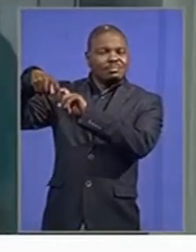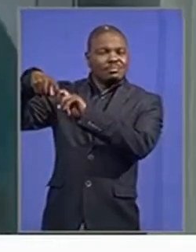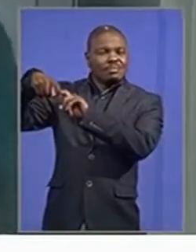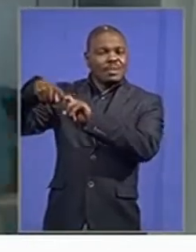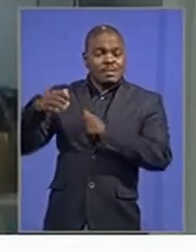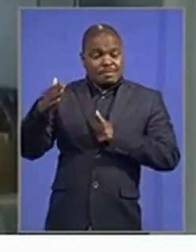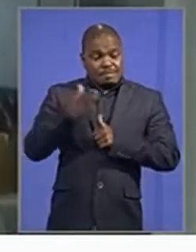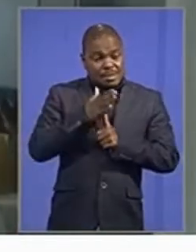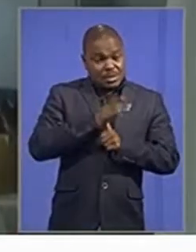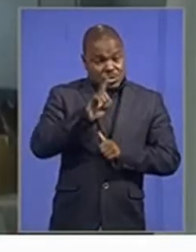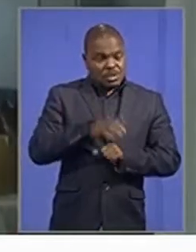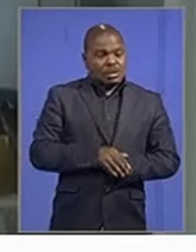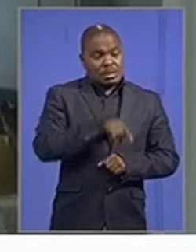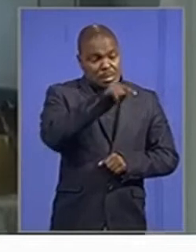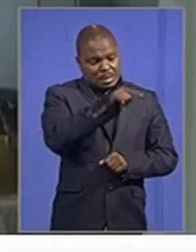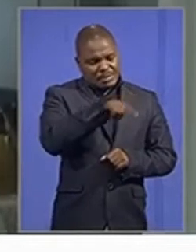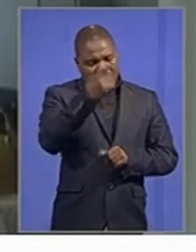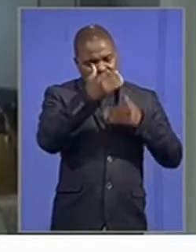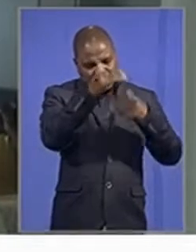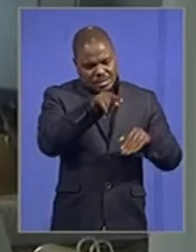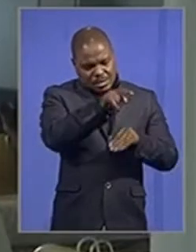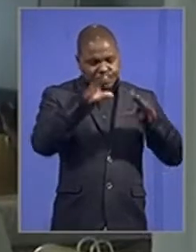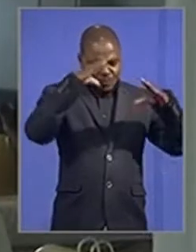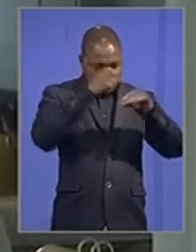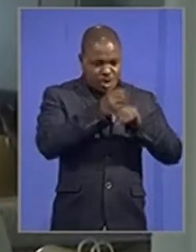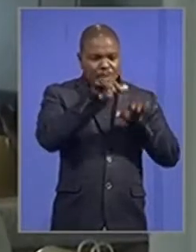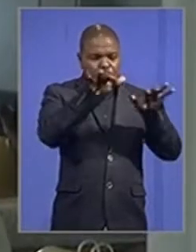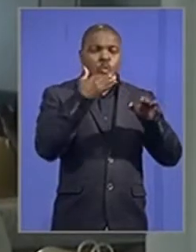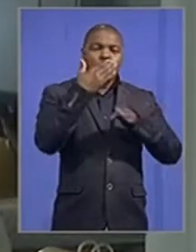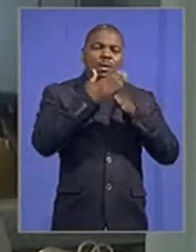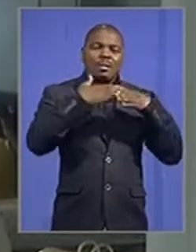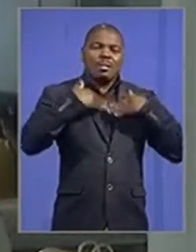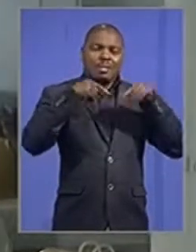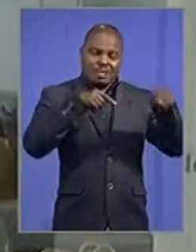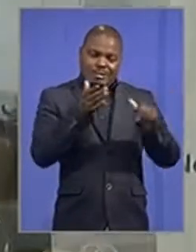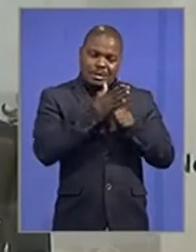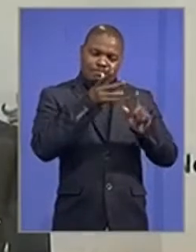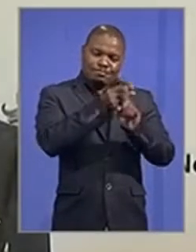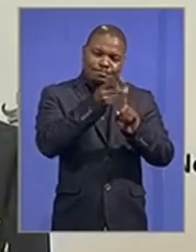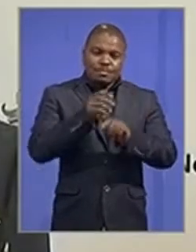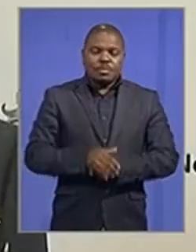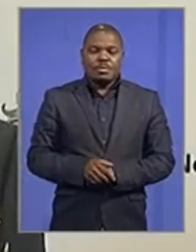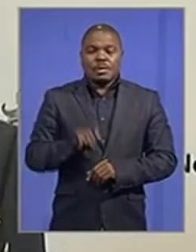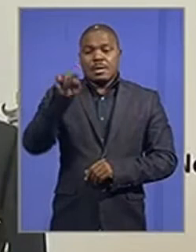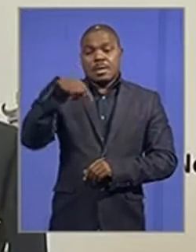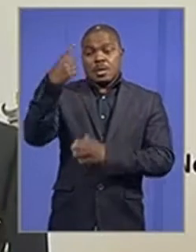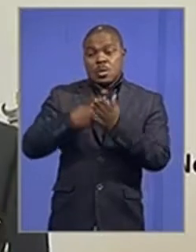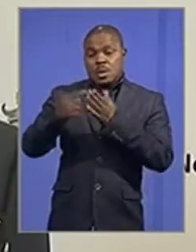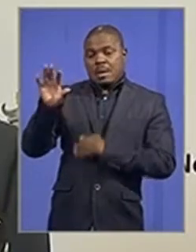ho phethelwe letsholo la pele le tsepamisitsweng hodima basebeletsi ba bophelo. Starting next week on